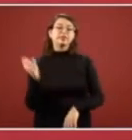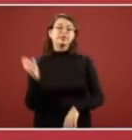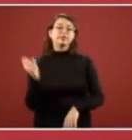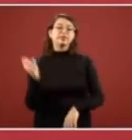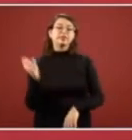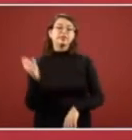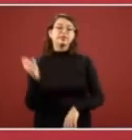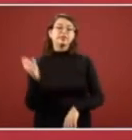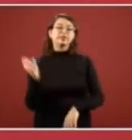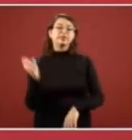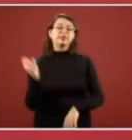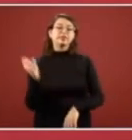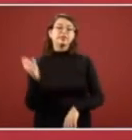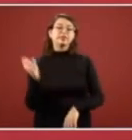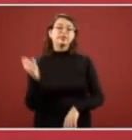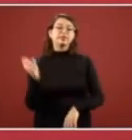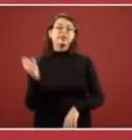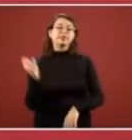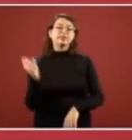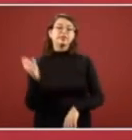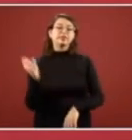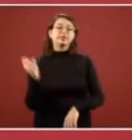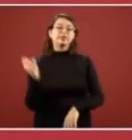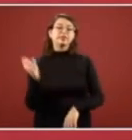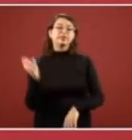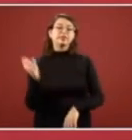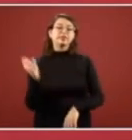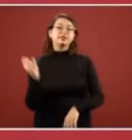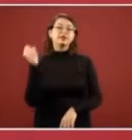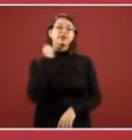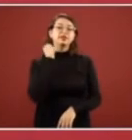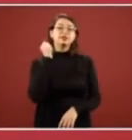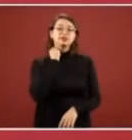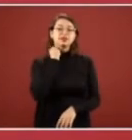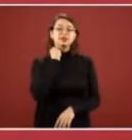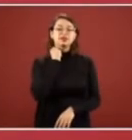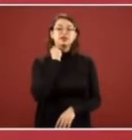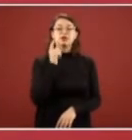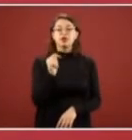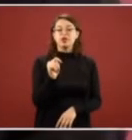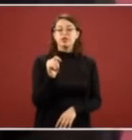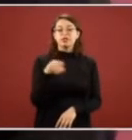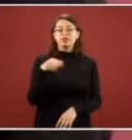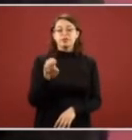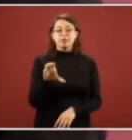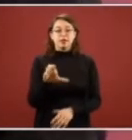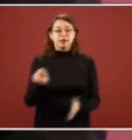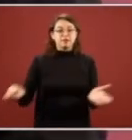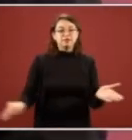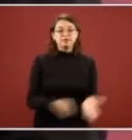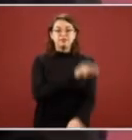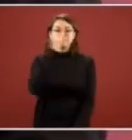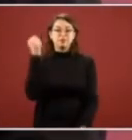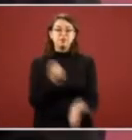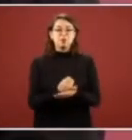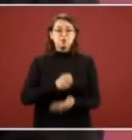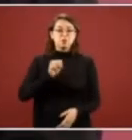in the Senate of the United States they're going to approve the treaty. Comercial. Commercial treaty